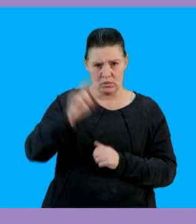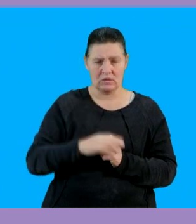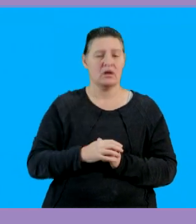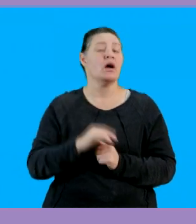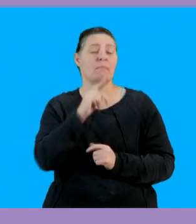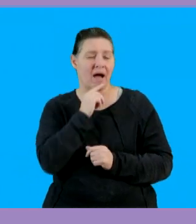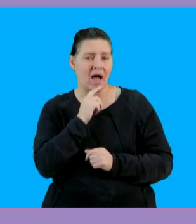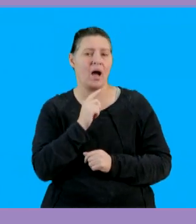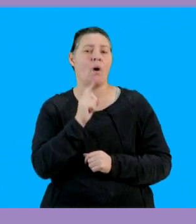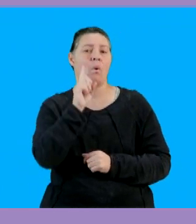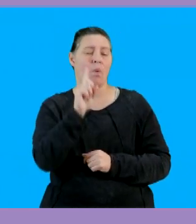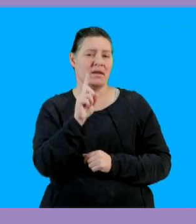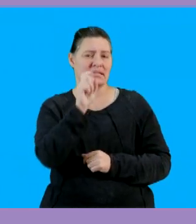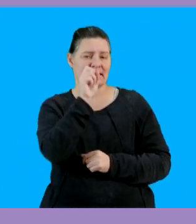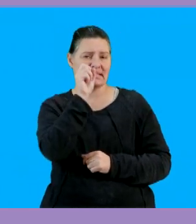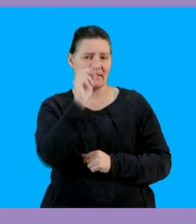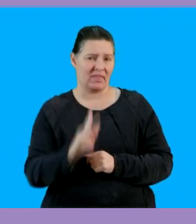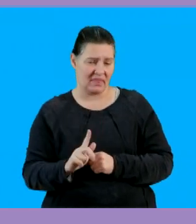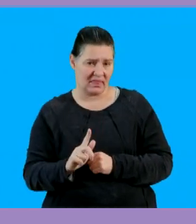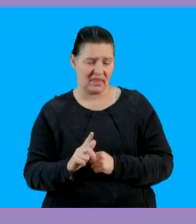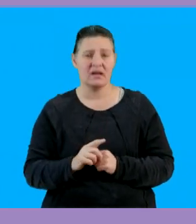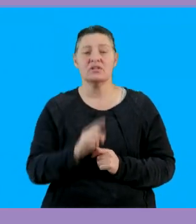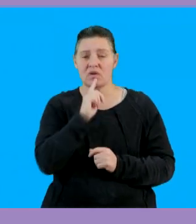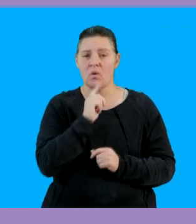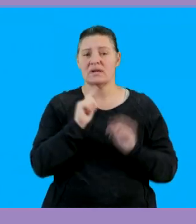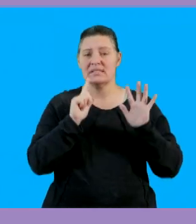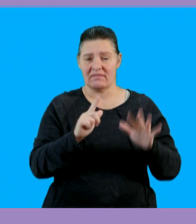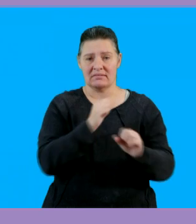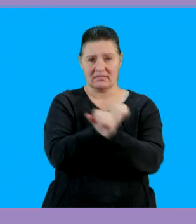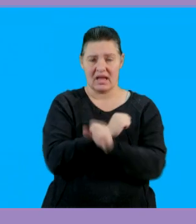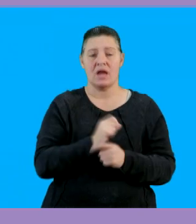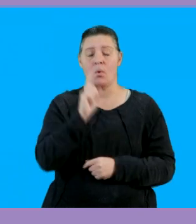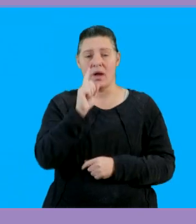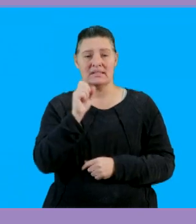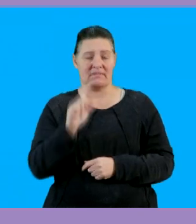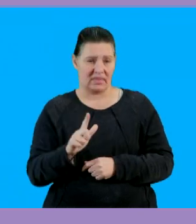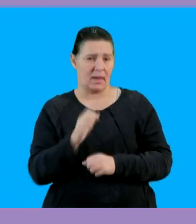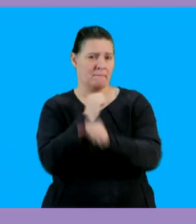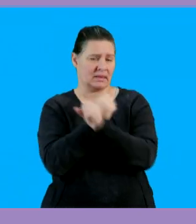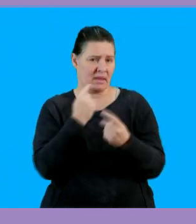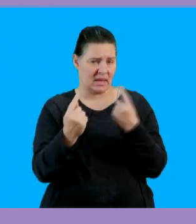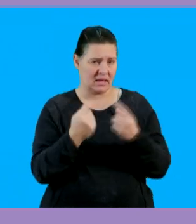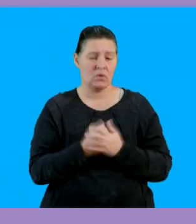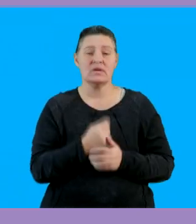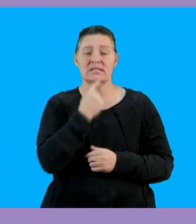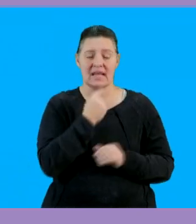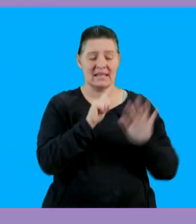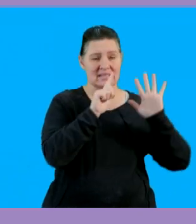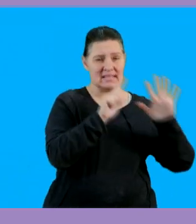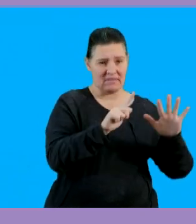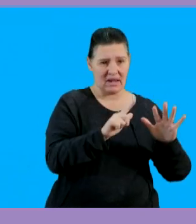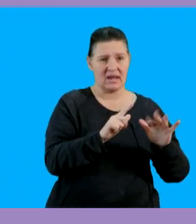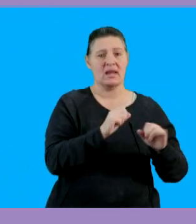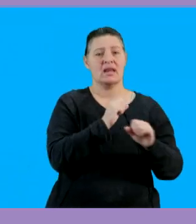by 1/7. So we are going to start multiplying the 7 and the 1/7. So when we say